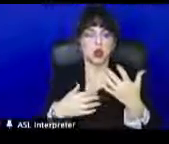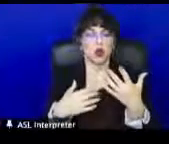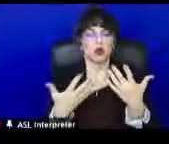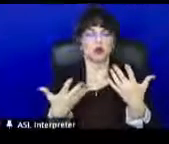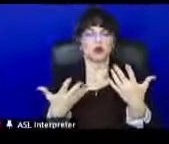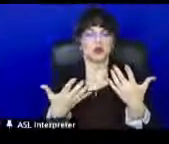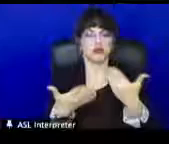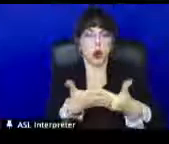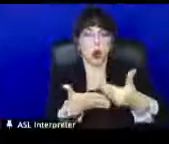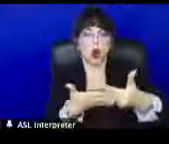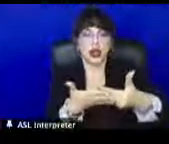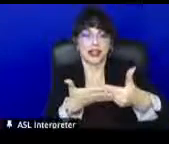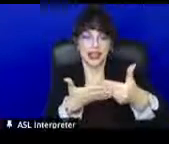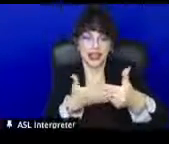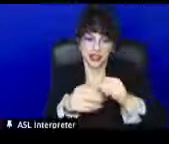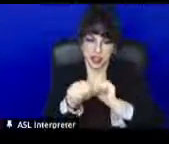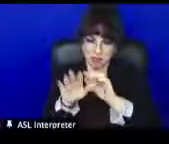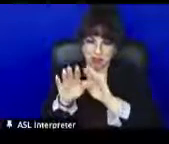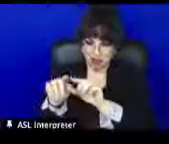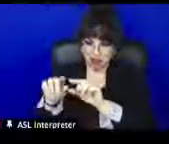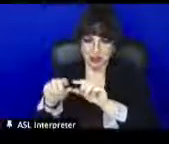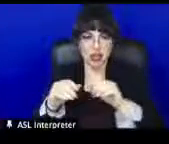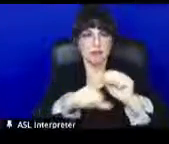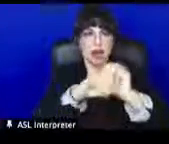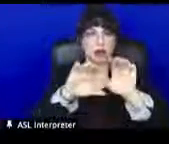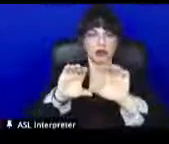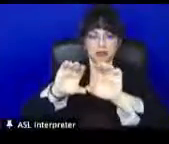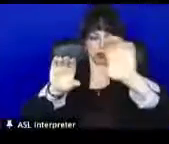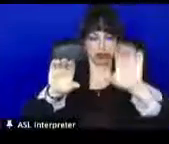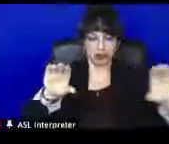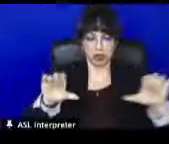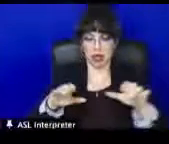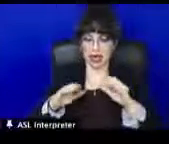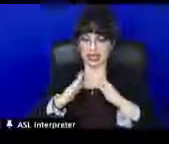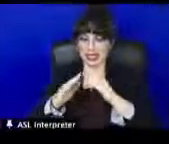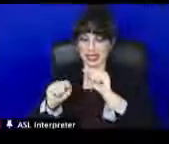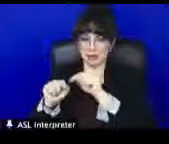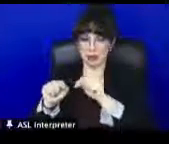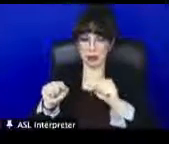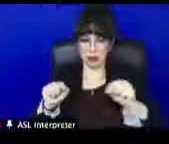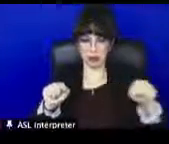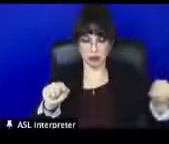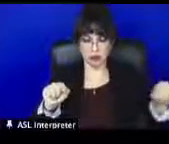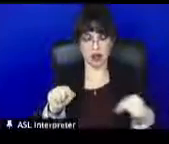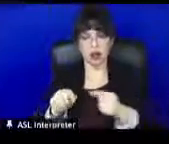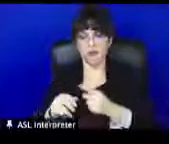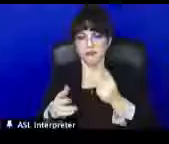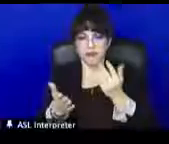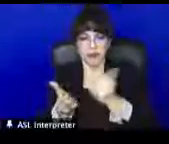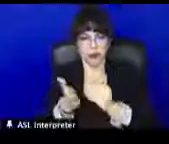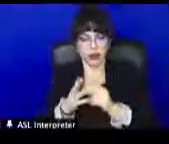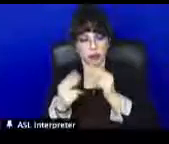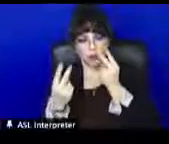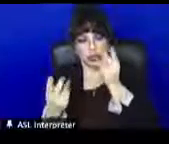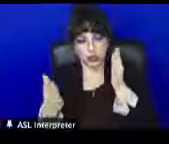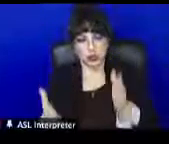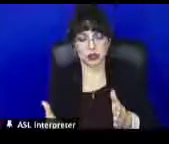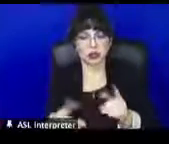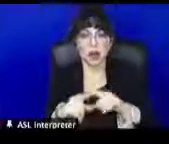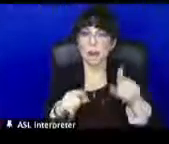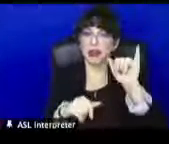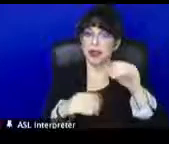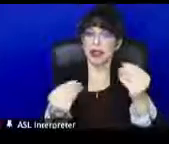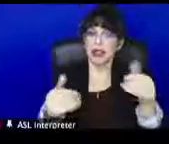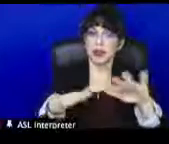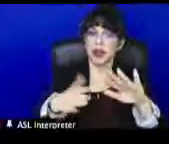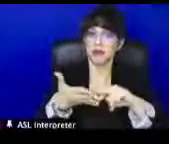mountains, and their residents are frequent visitors. Because of the terrain, foothill cities face a heightened risk of